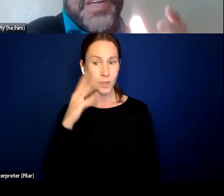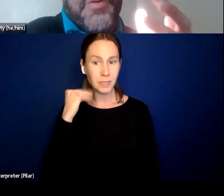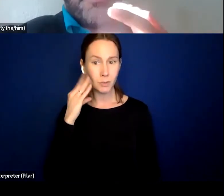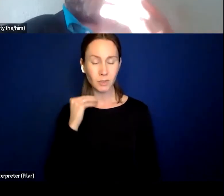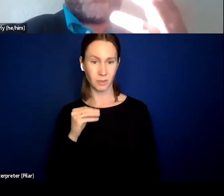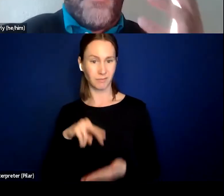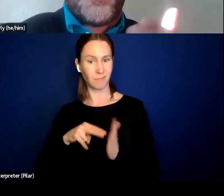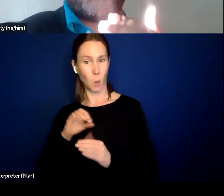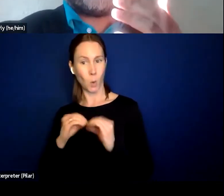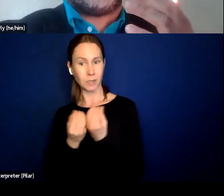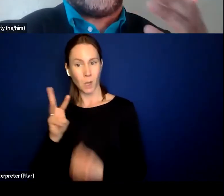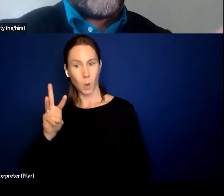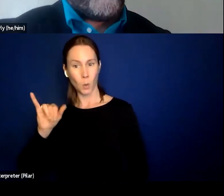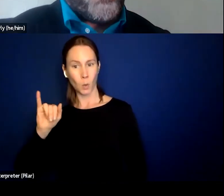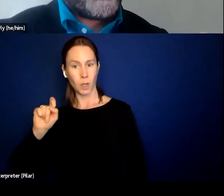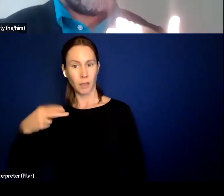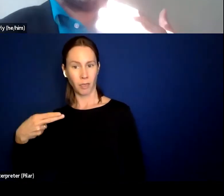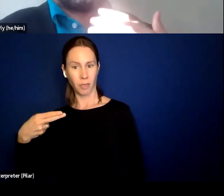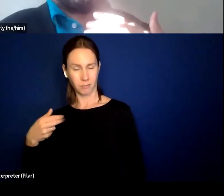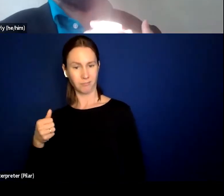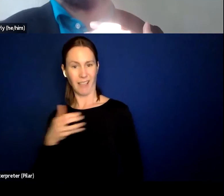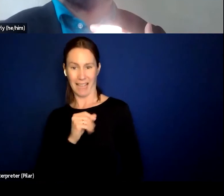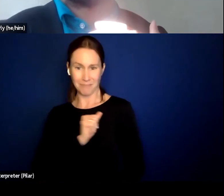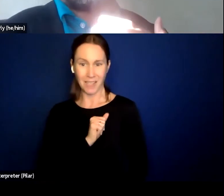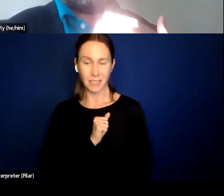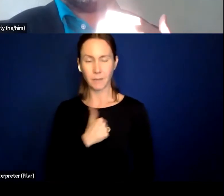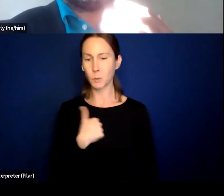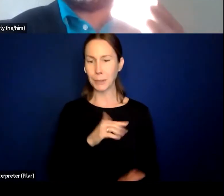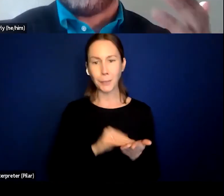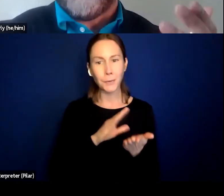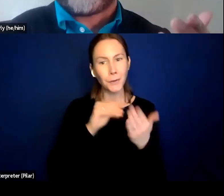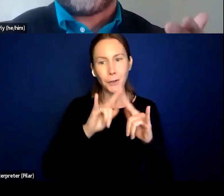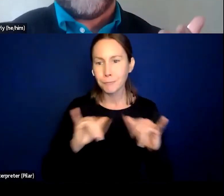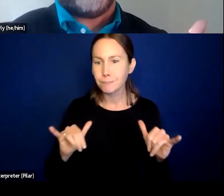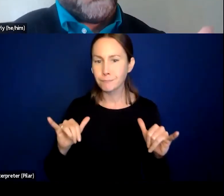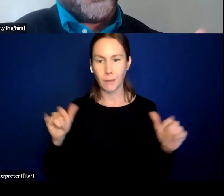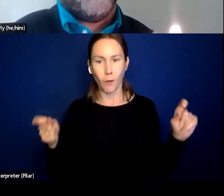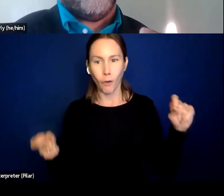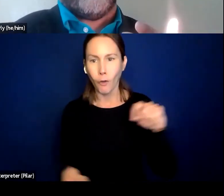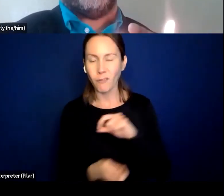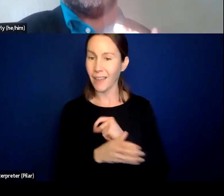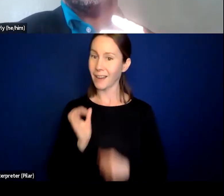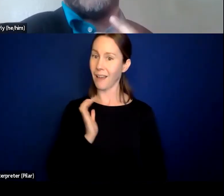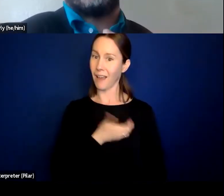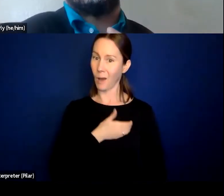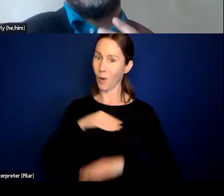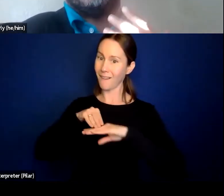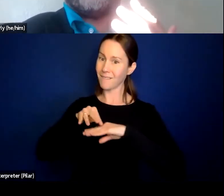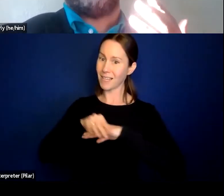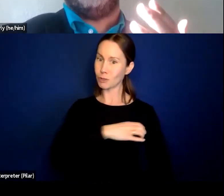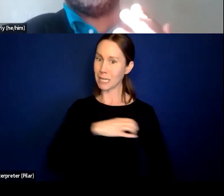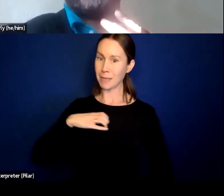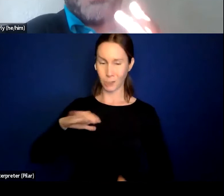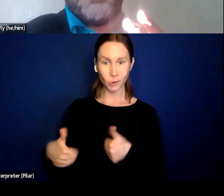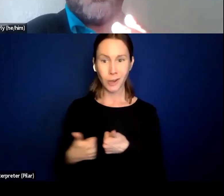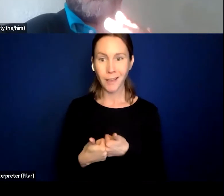myself, we're constantly learning and evolving. There are ways in which our self-advocate advisory committee challenged me and